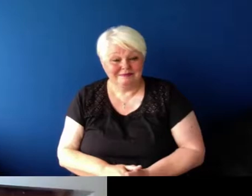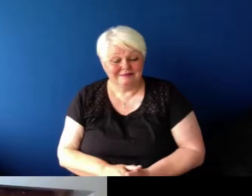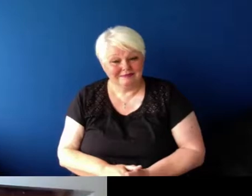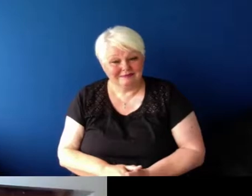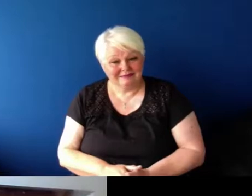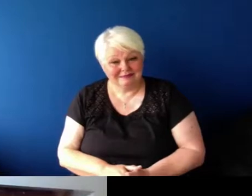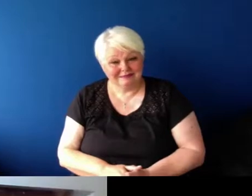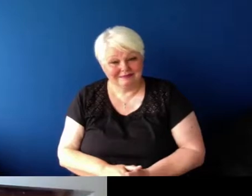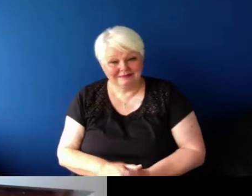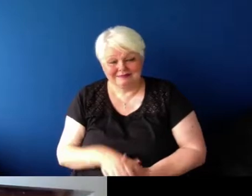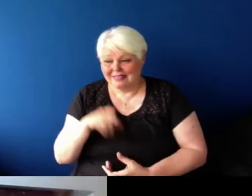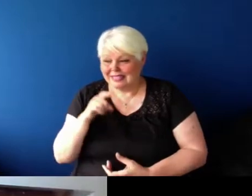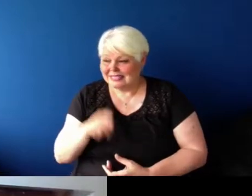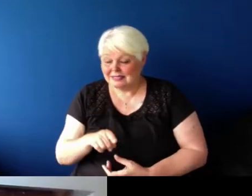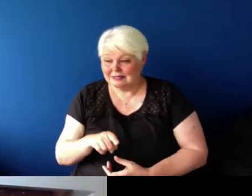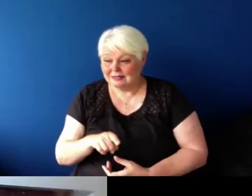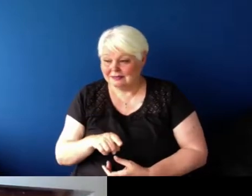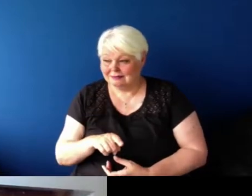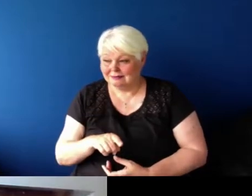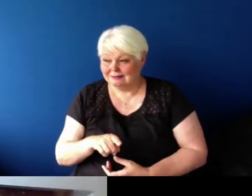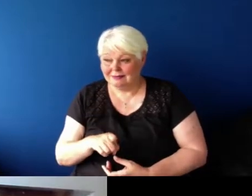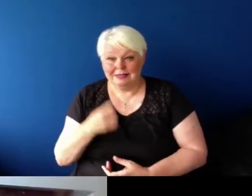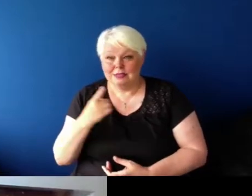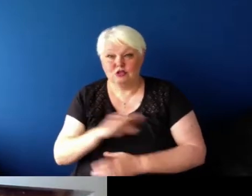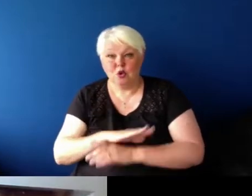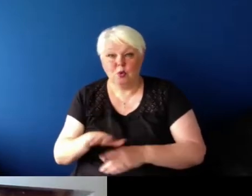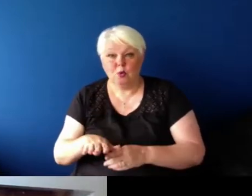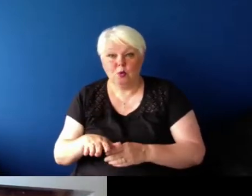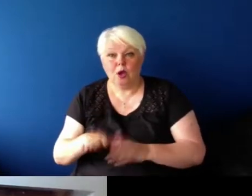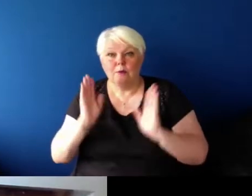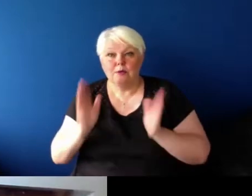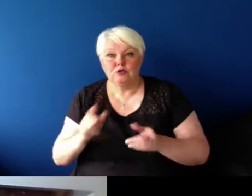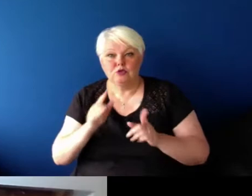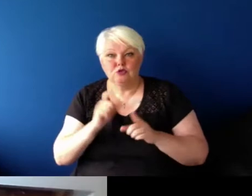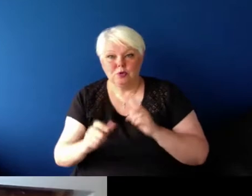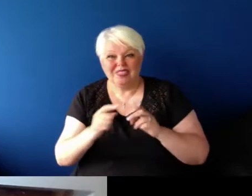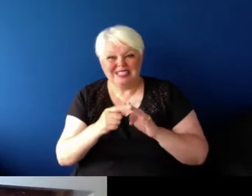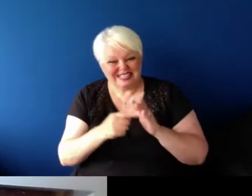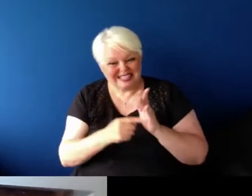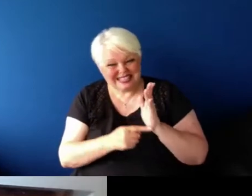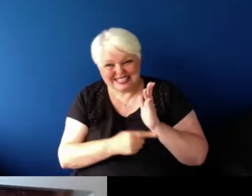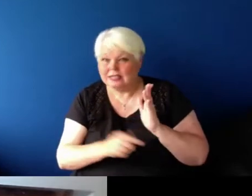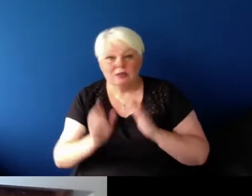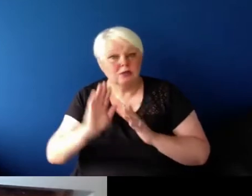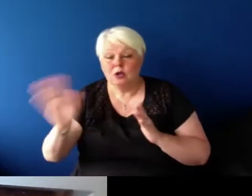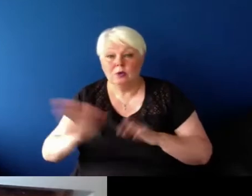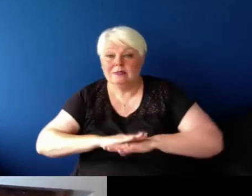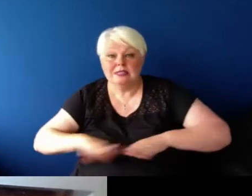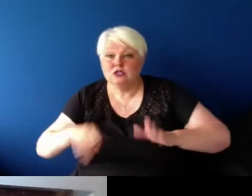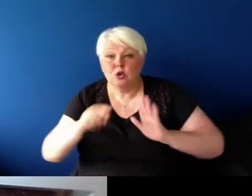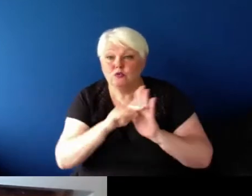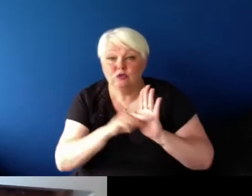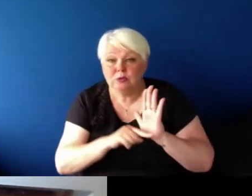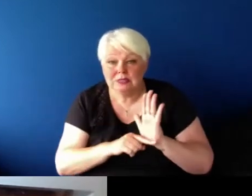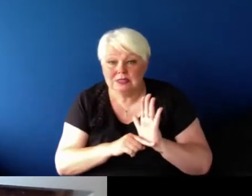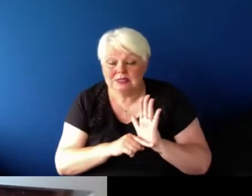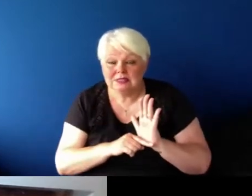This is an unconditional place of welcome, because it's where Jesus meets us. So